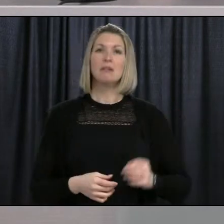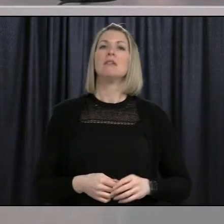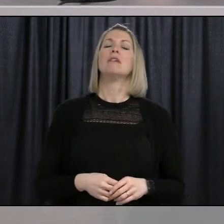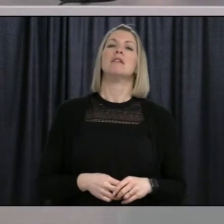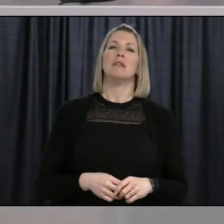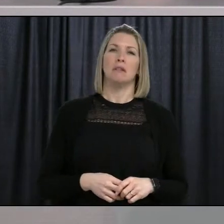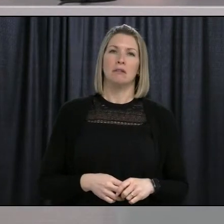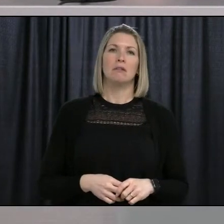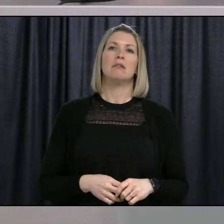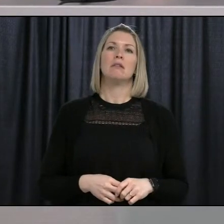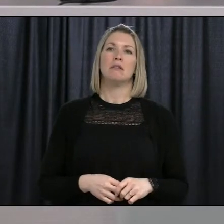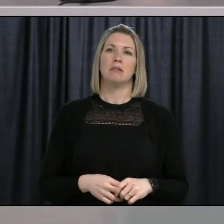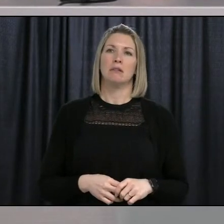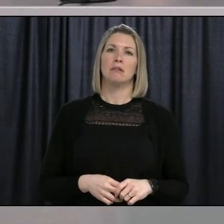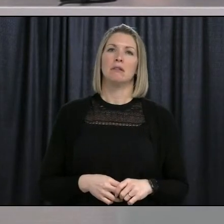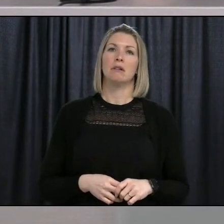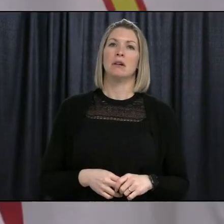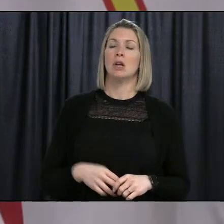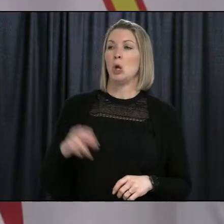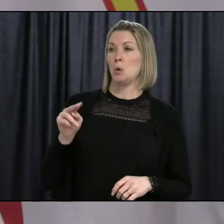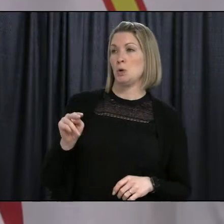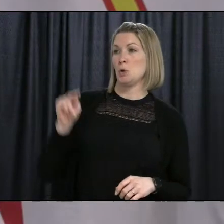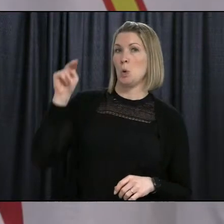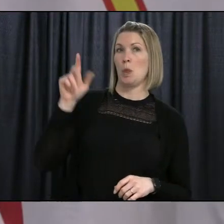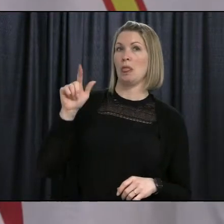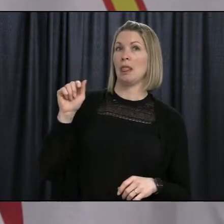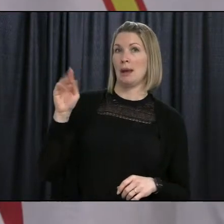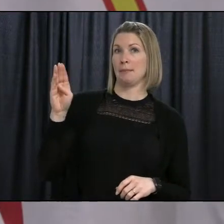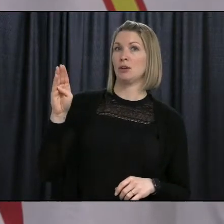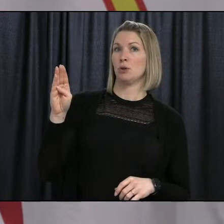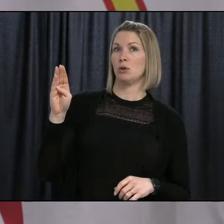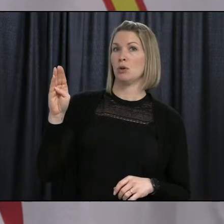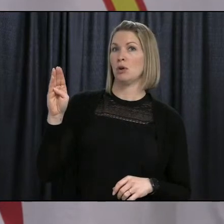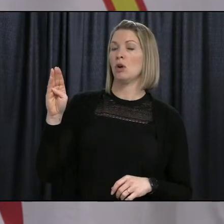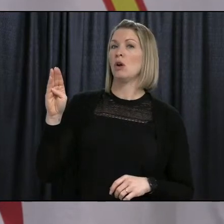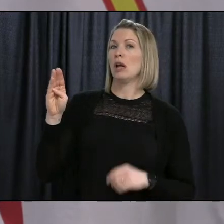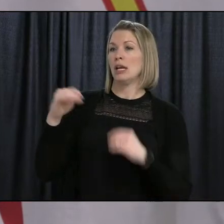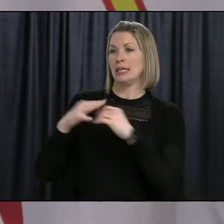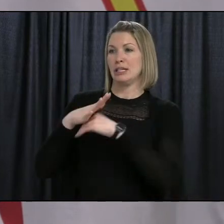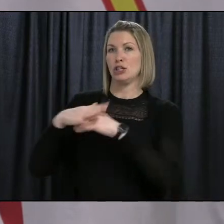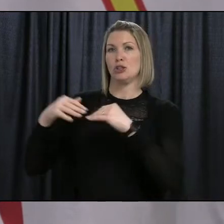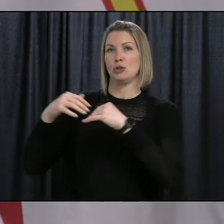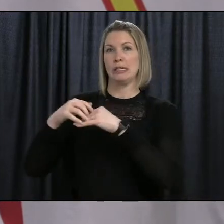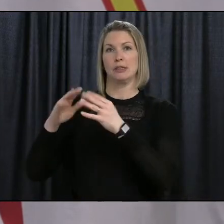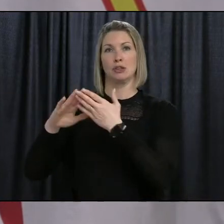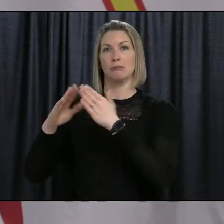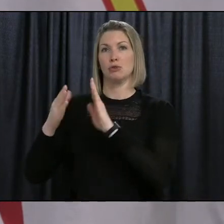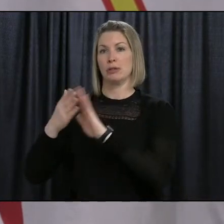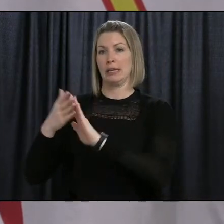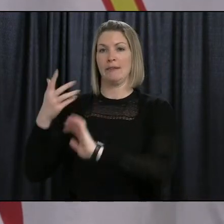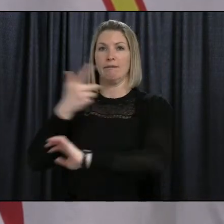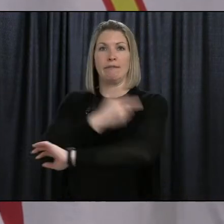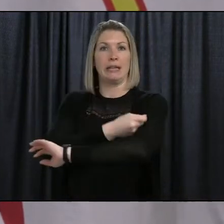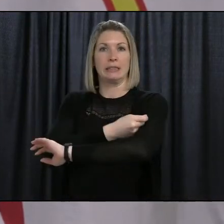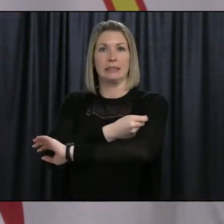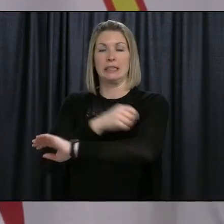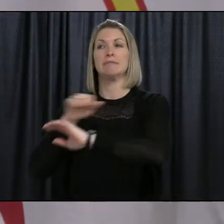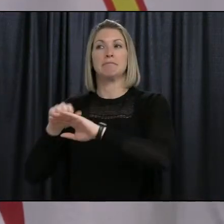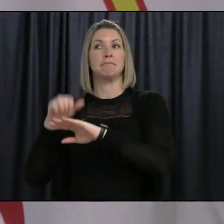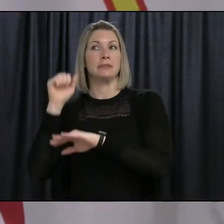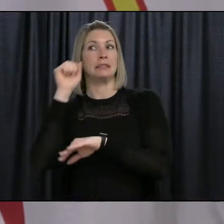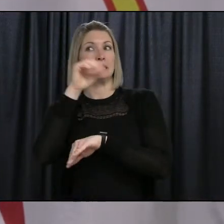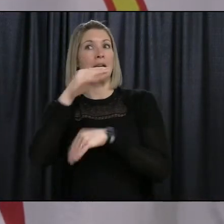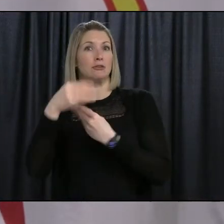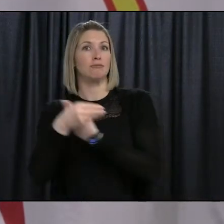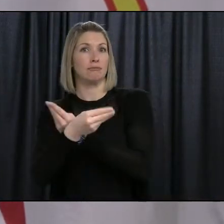certainly within the communities in Labrador, vaccine has been distributed, and I think all communities